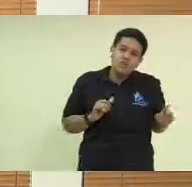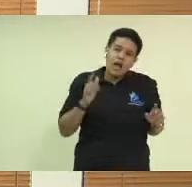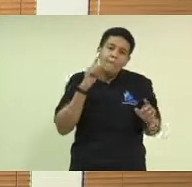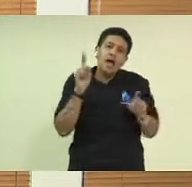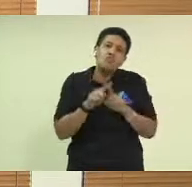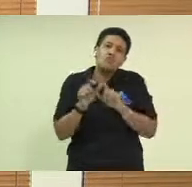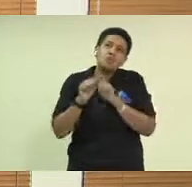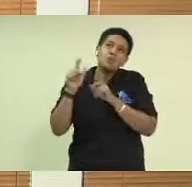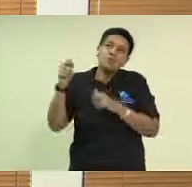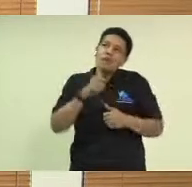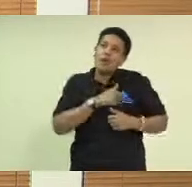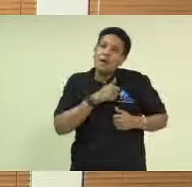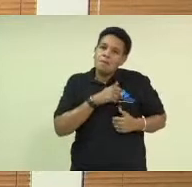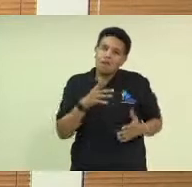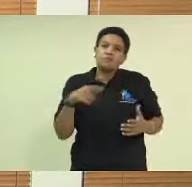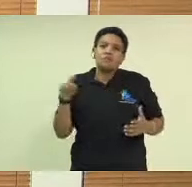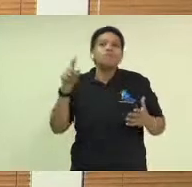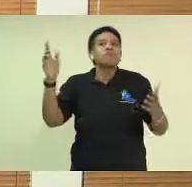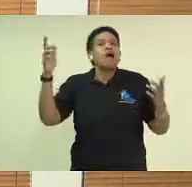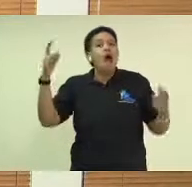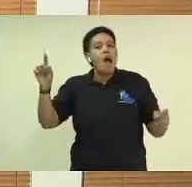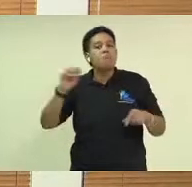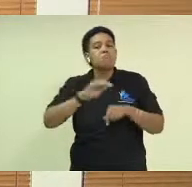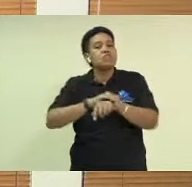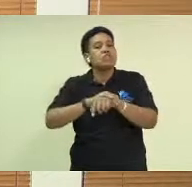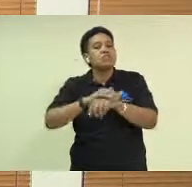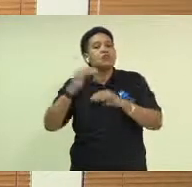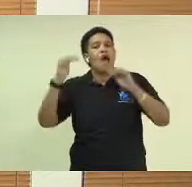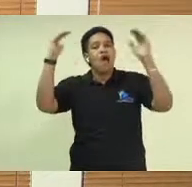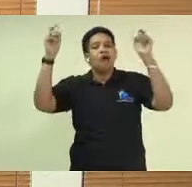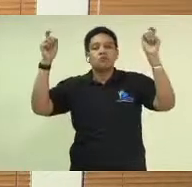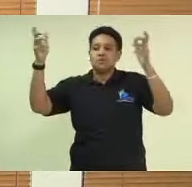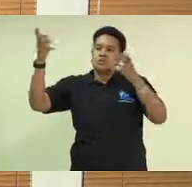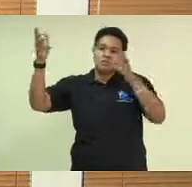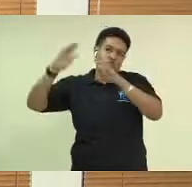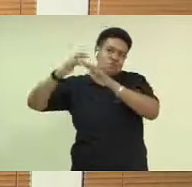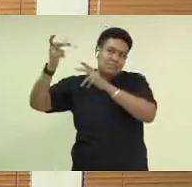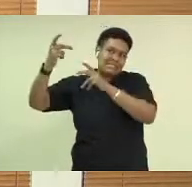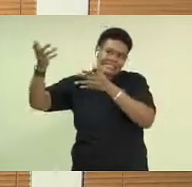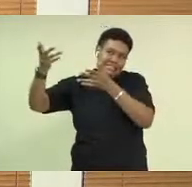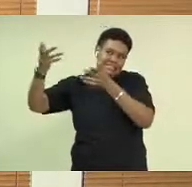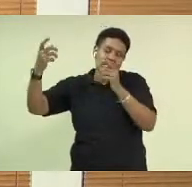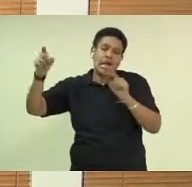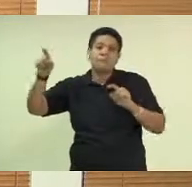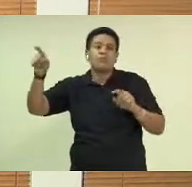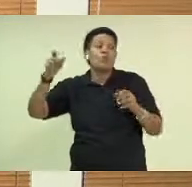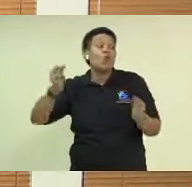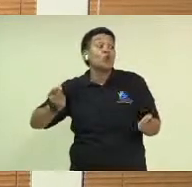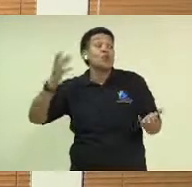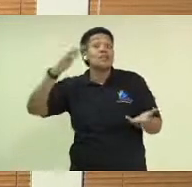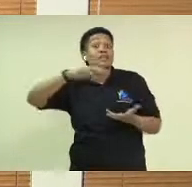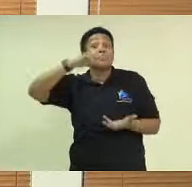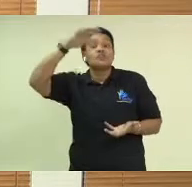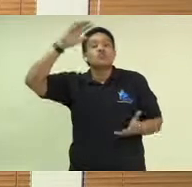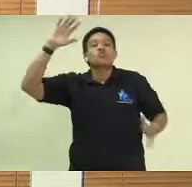agreeing that those discussions are taking place and we should hear something, and those quantities will be fairly